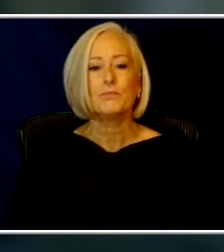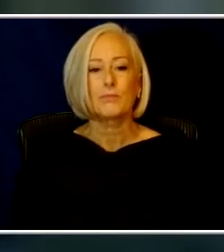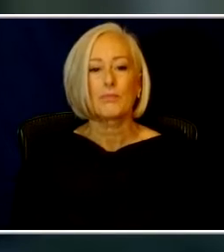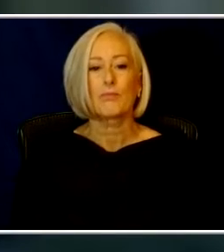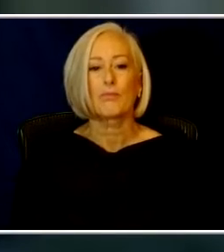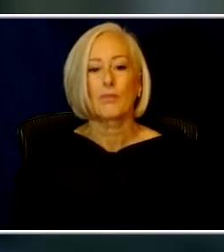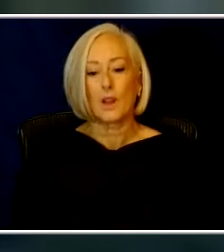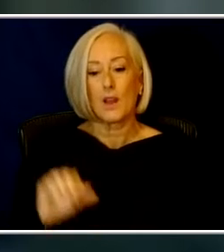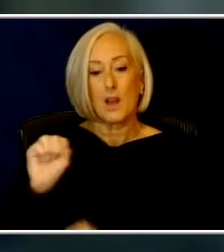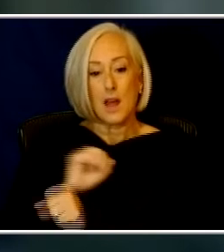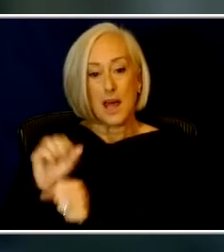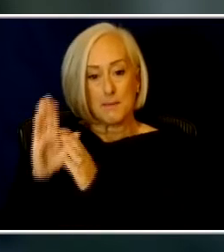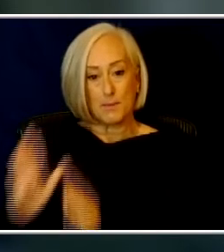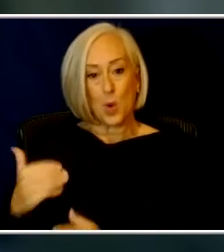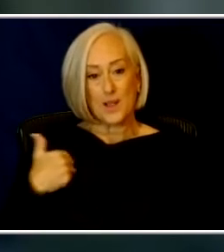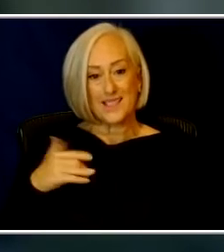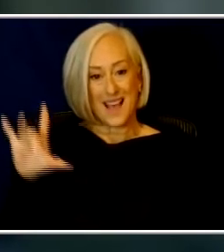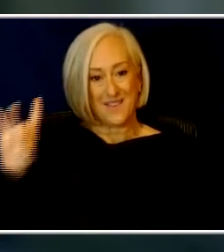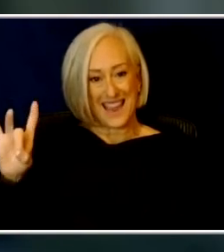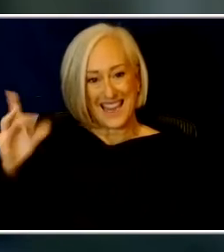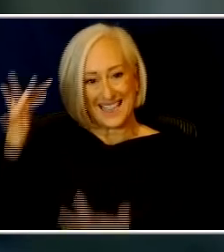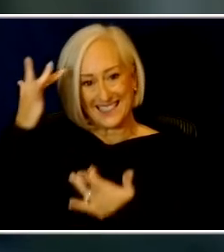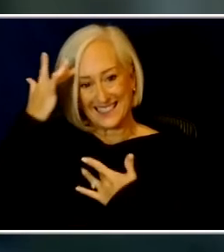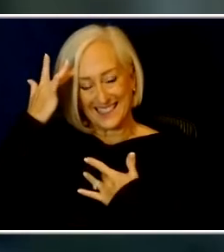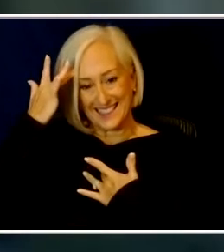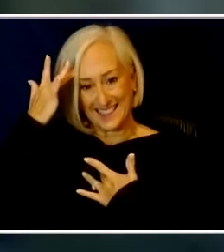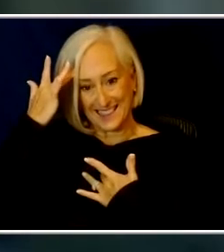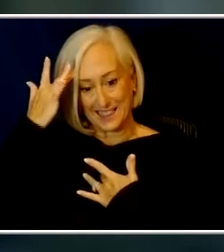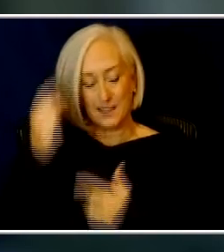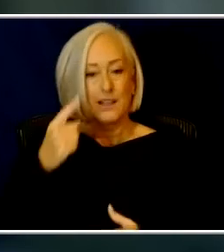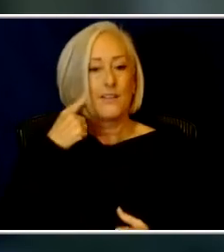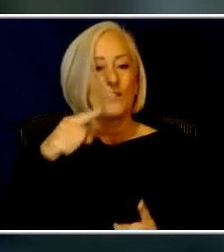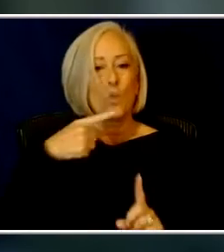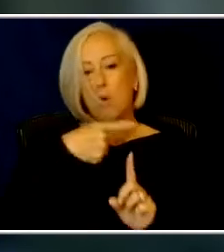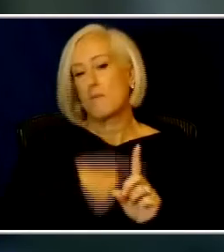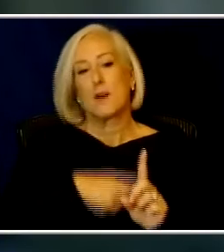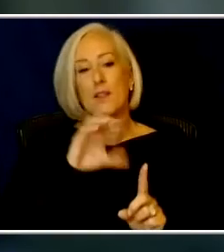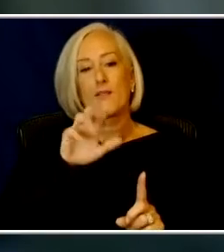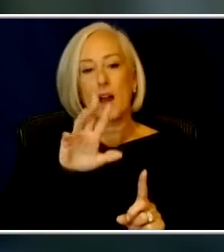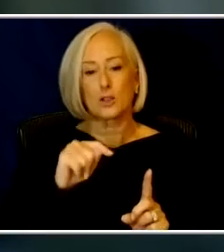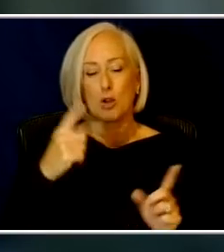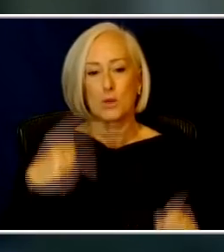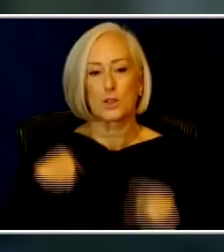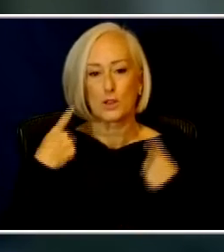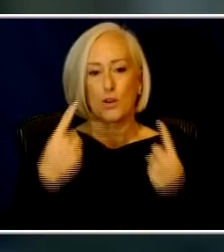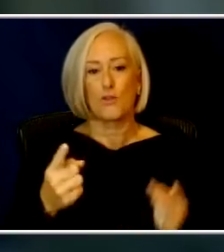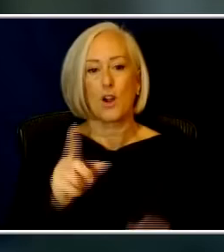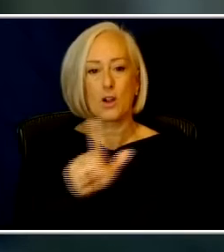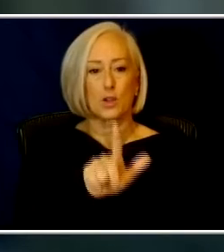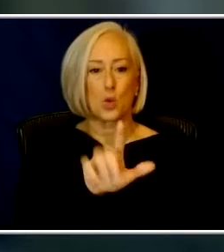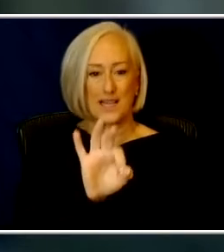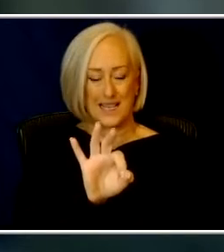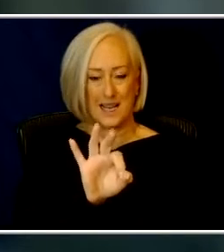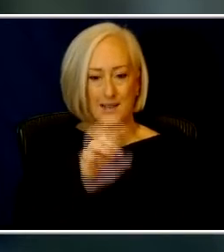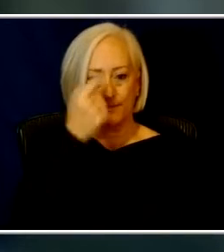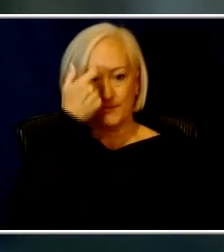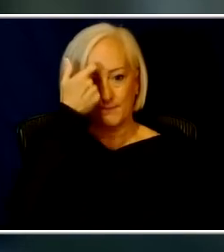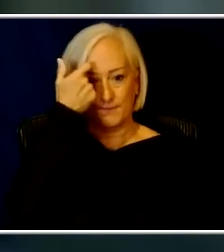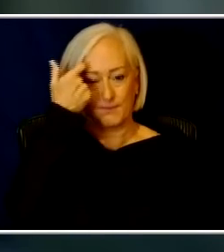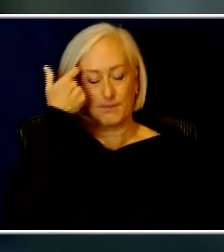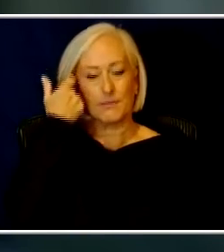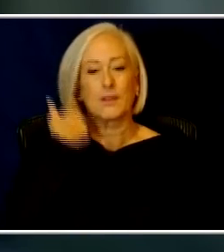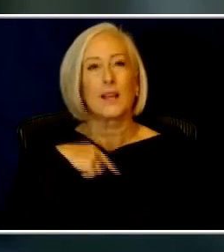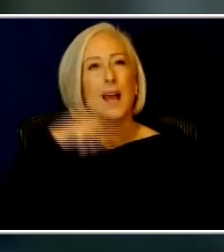employees out, we have 8 out currently, and for the month of October, so far, we've had a total of 29. And I